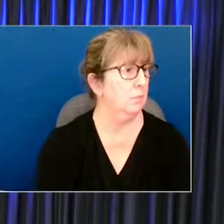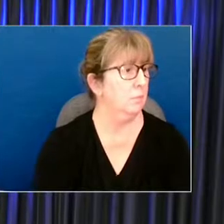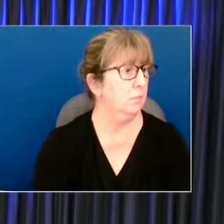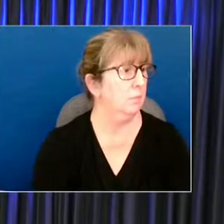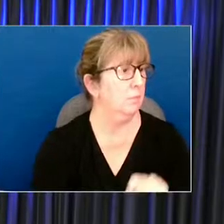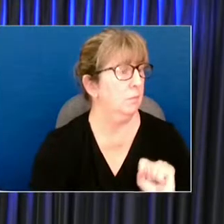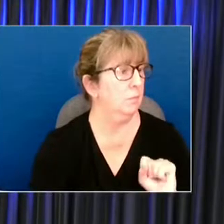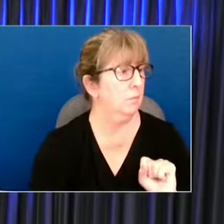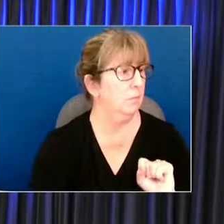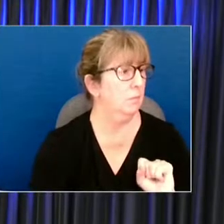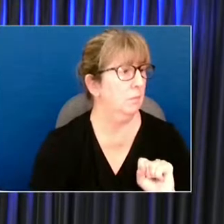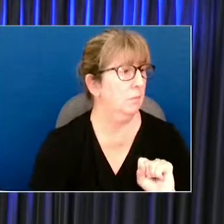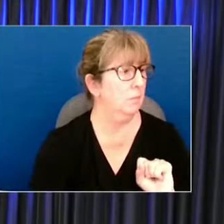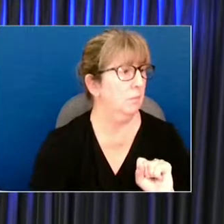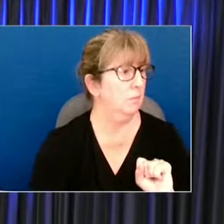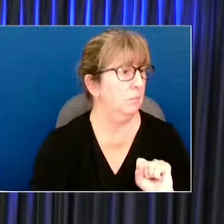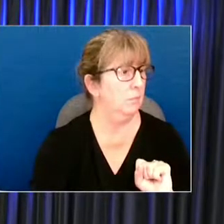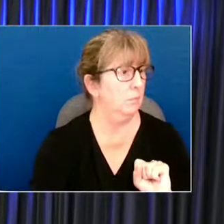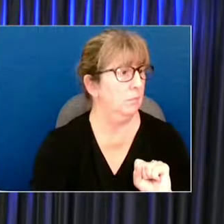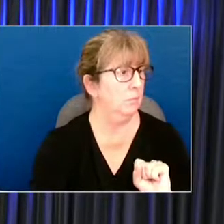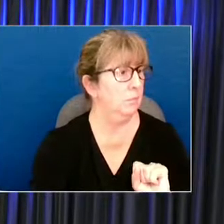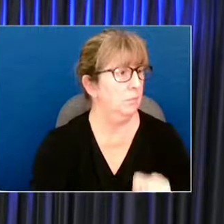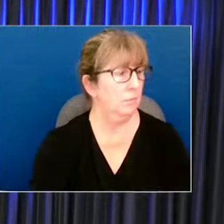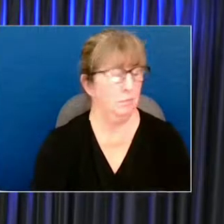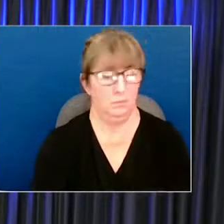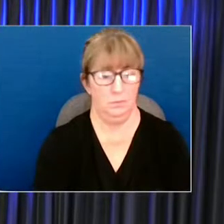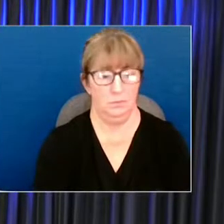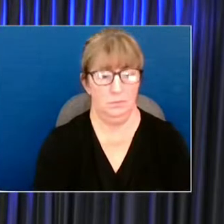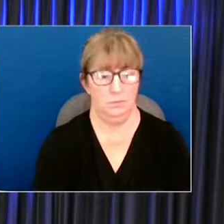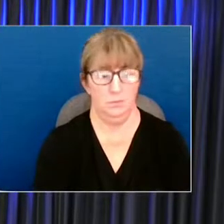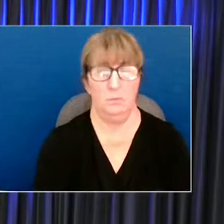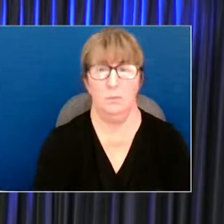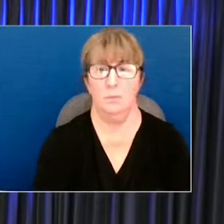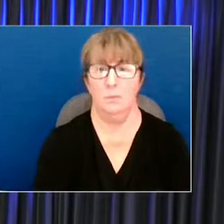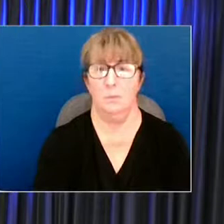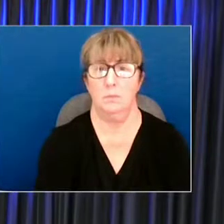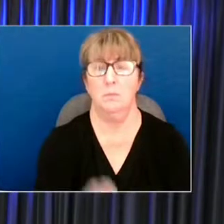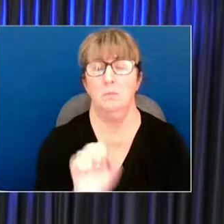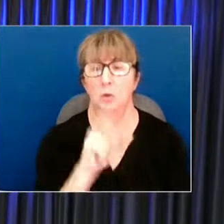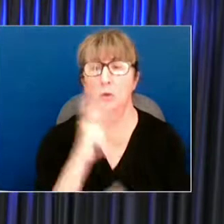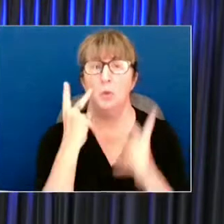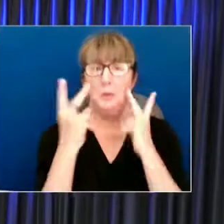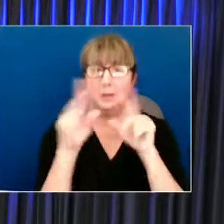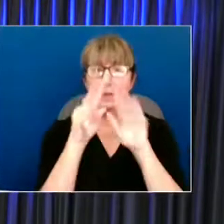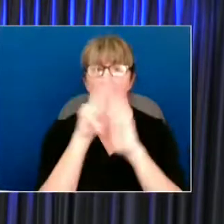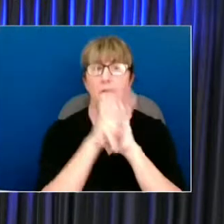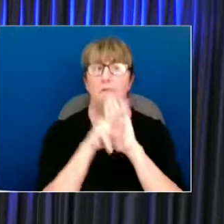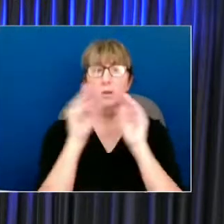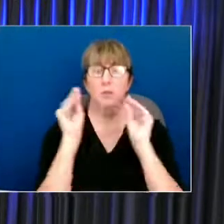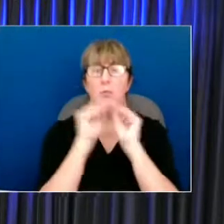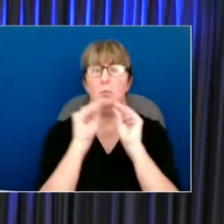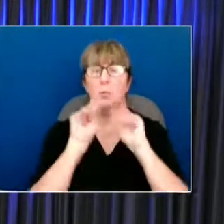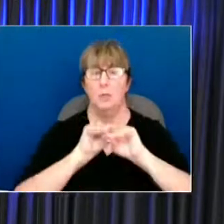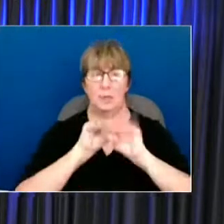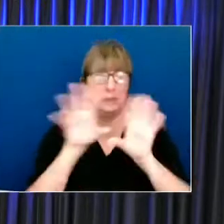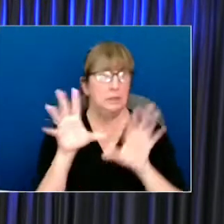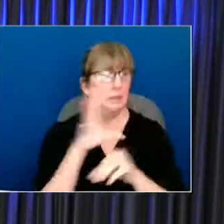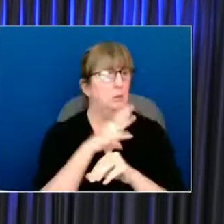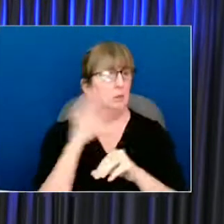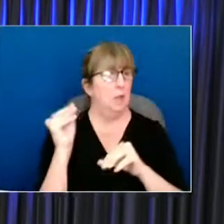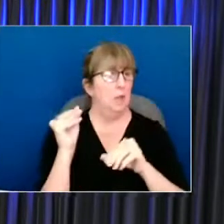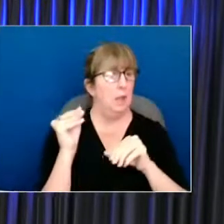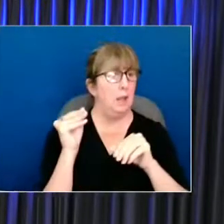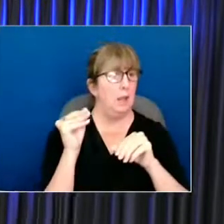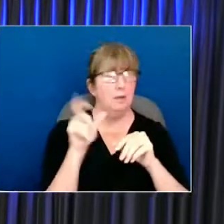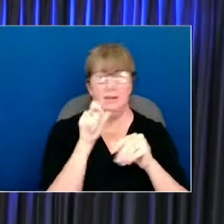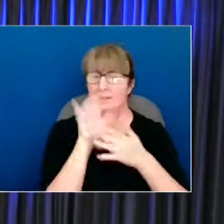BOS will be able to take advantage of. So you'll see that the video looks a lot clearer and not as pixelated